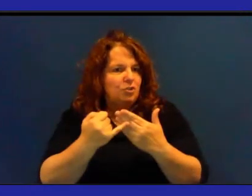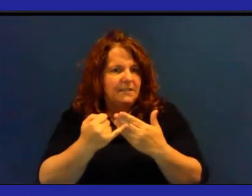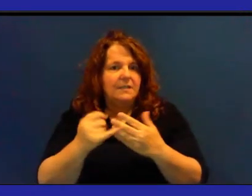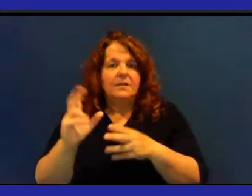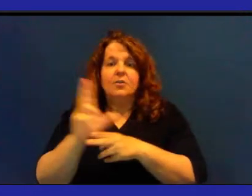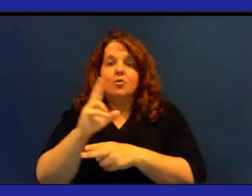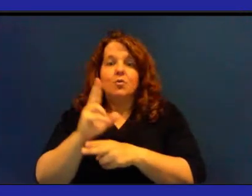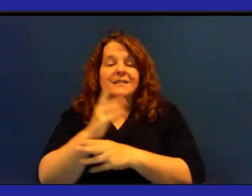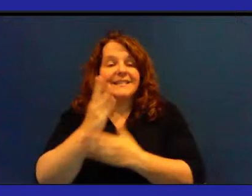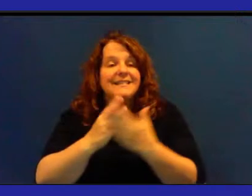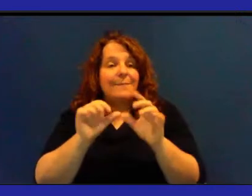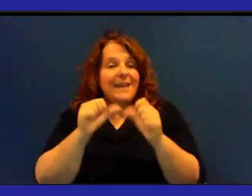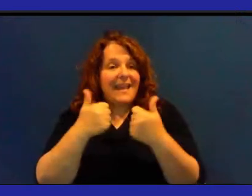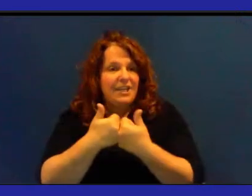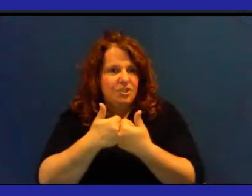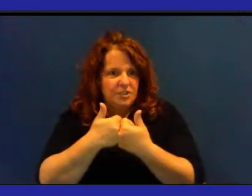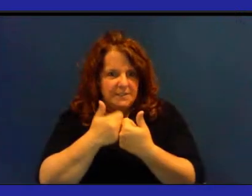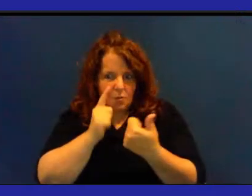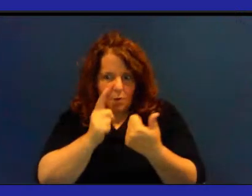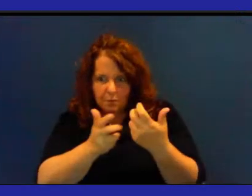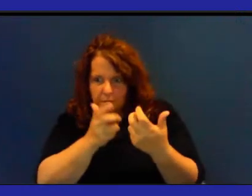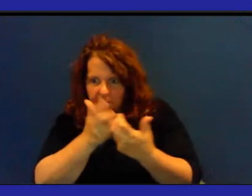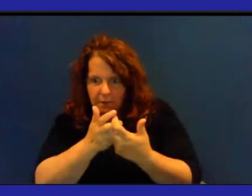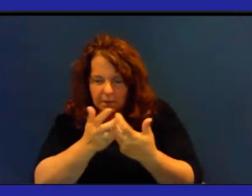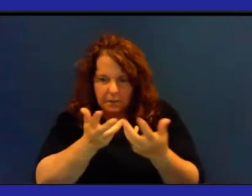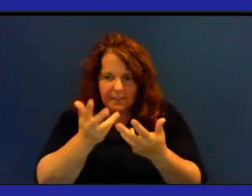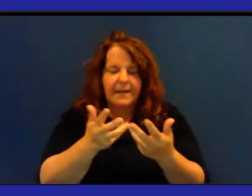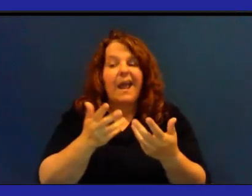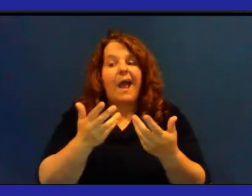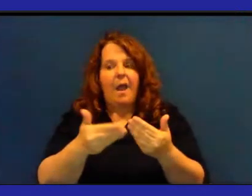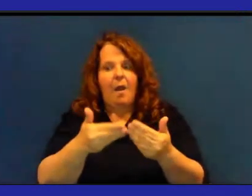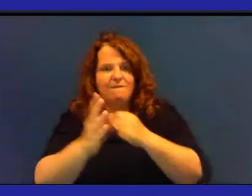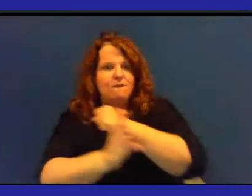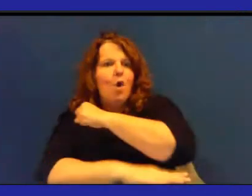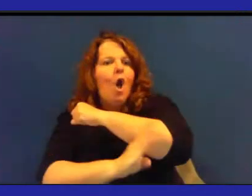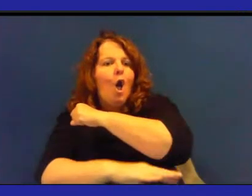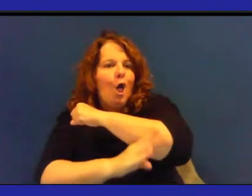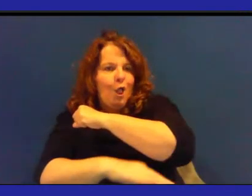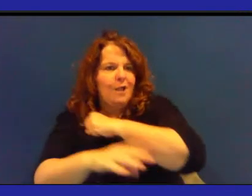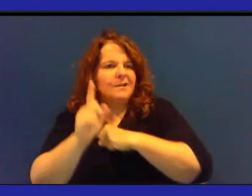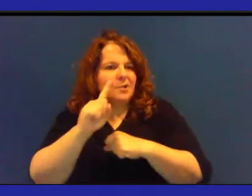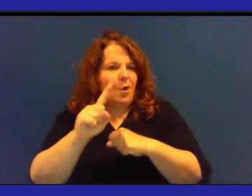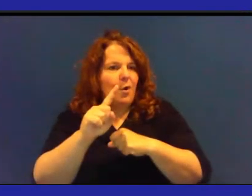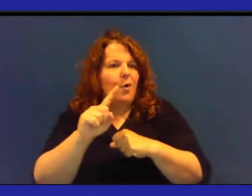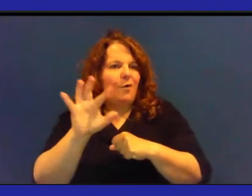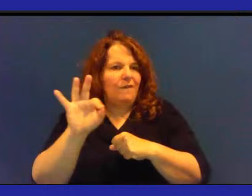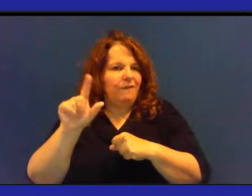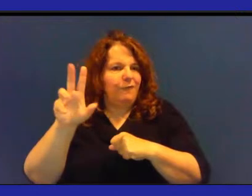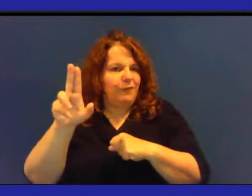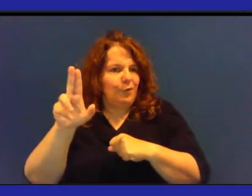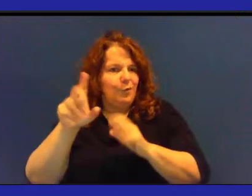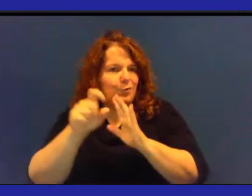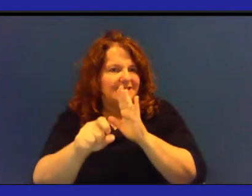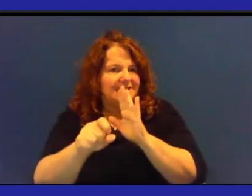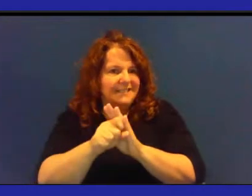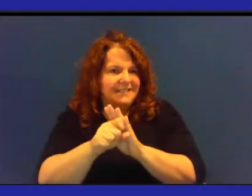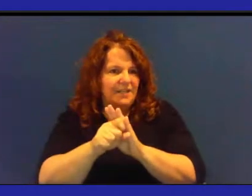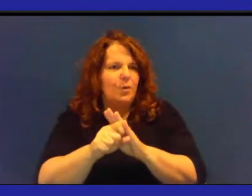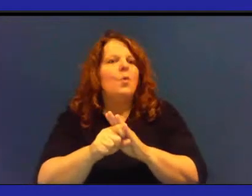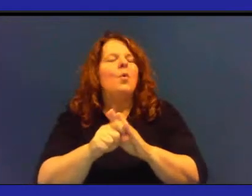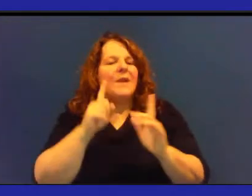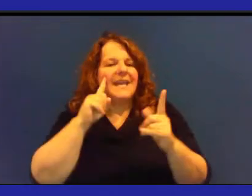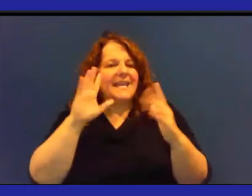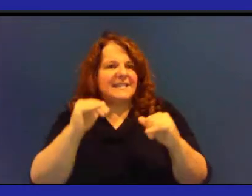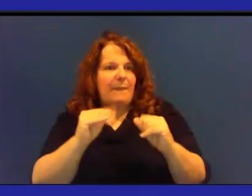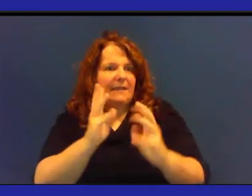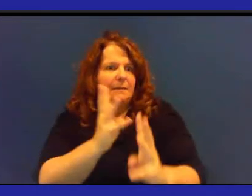agency staffing, knowing we're getting into the fall, into flu season. We expect a surge on top of this surge. And so